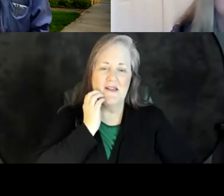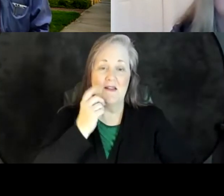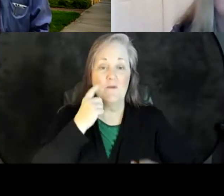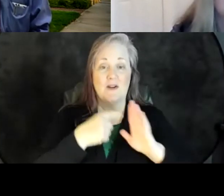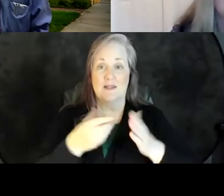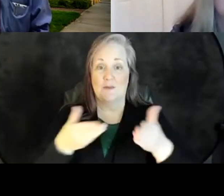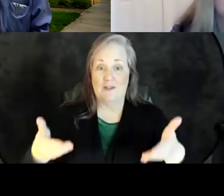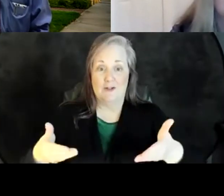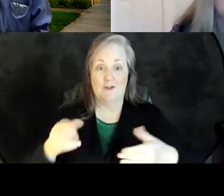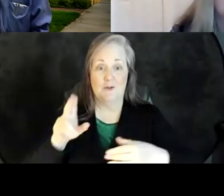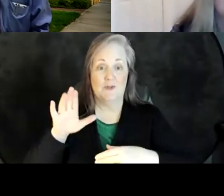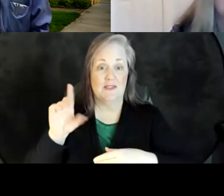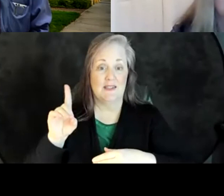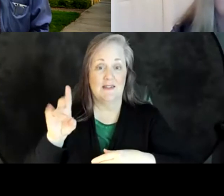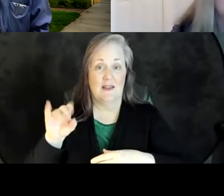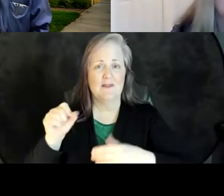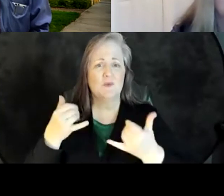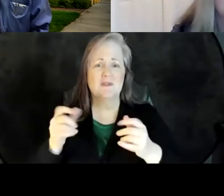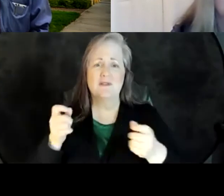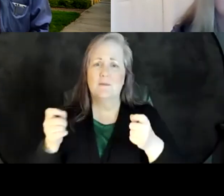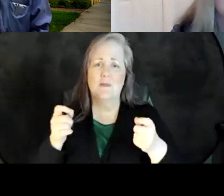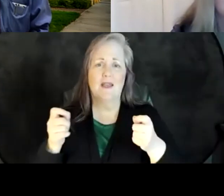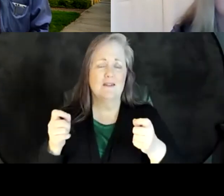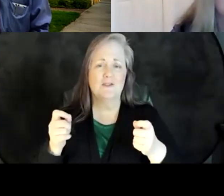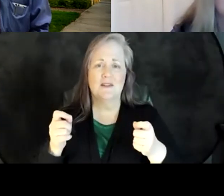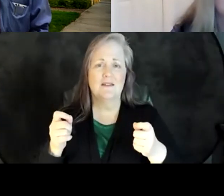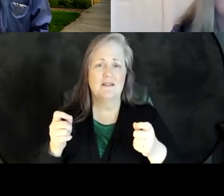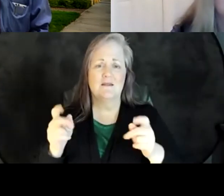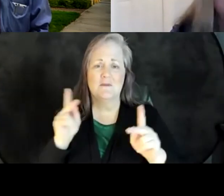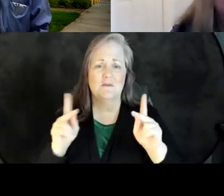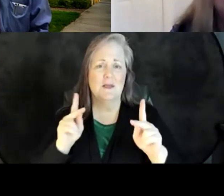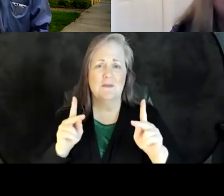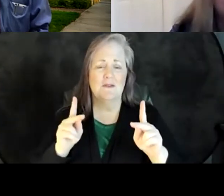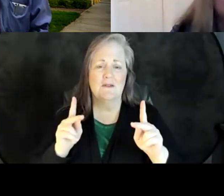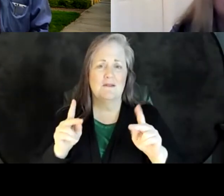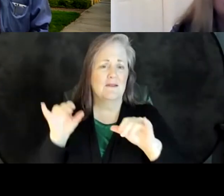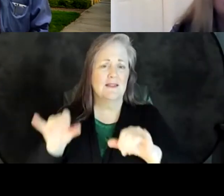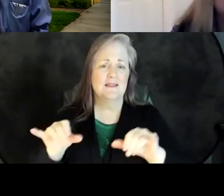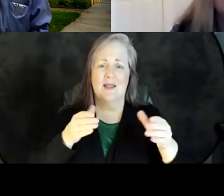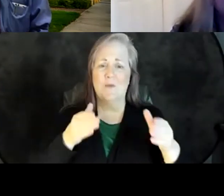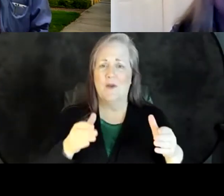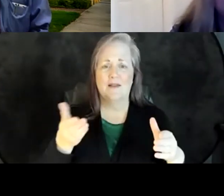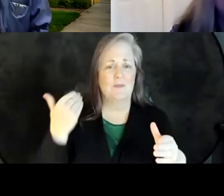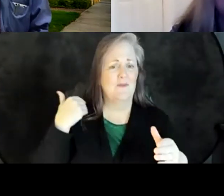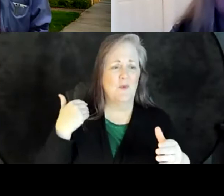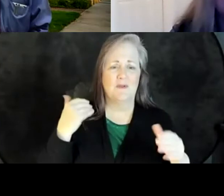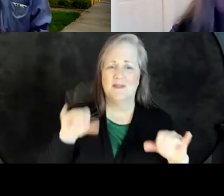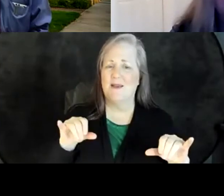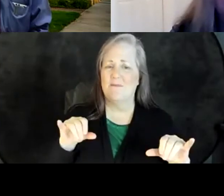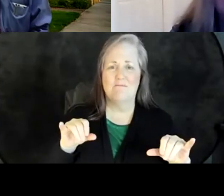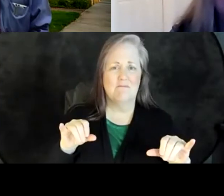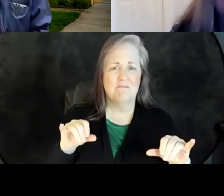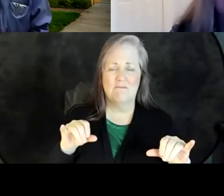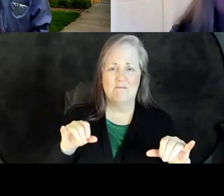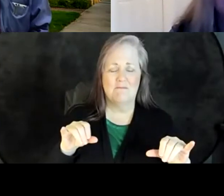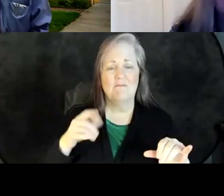facility, we're still managing people exactly the same way as we did before. And